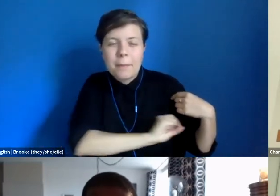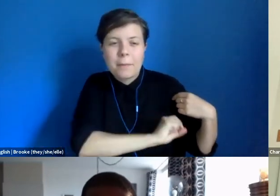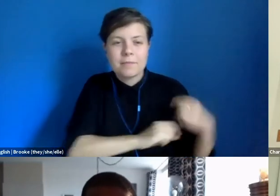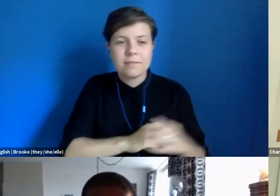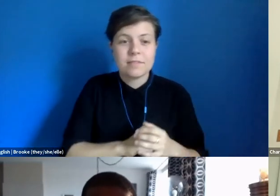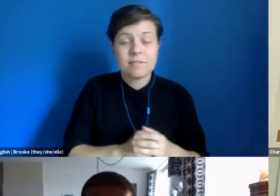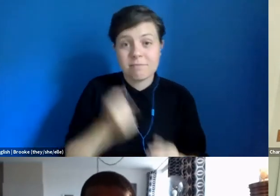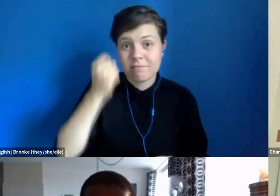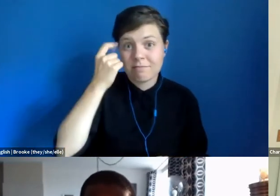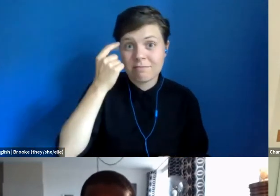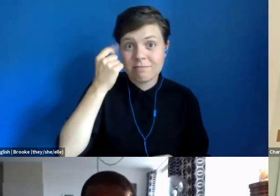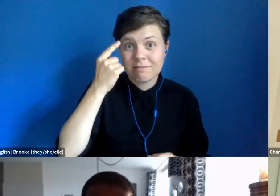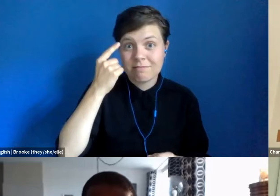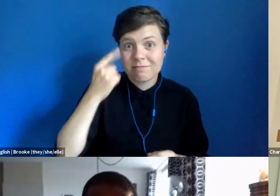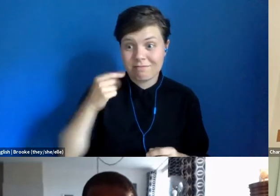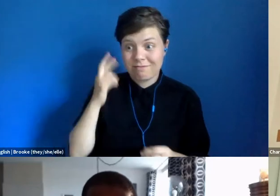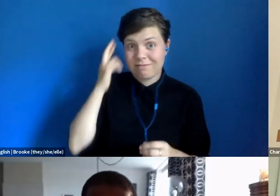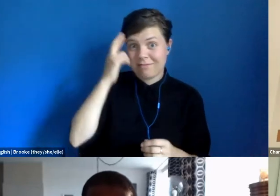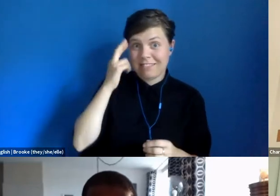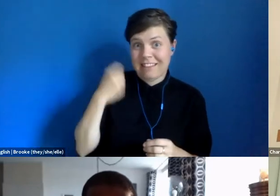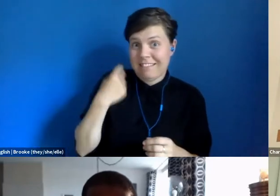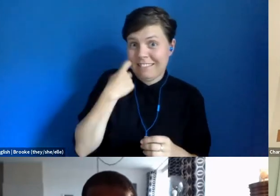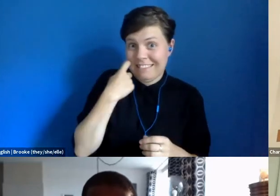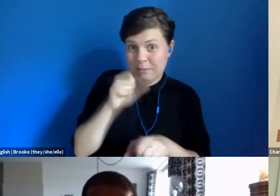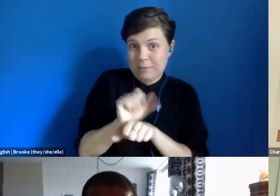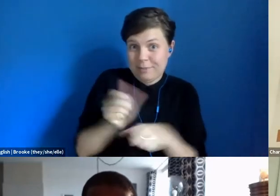that, because I just jumped off from work.